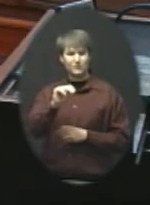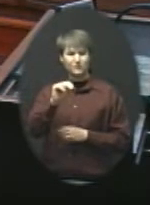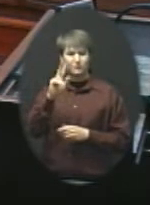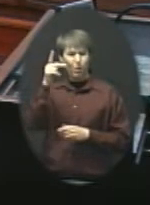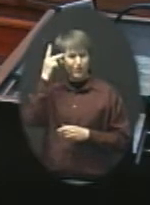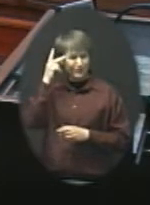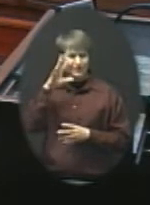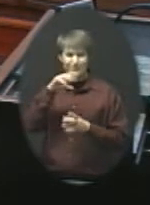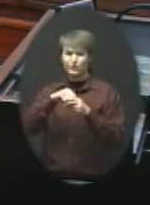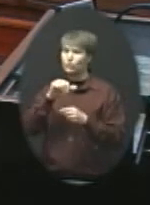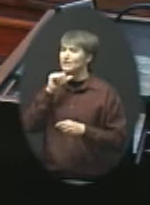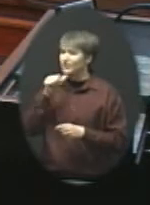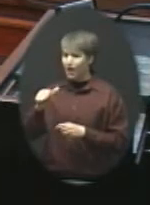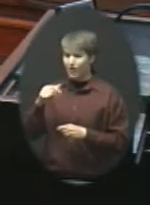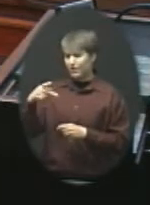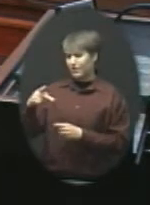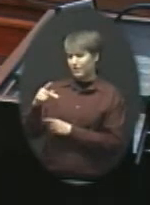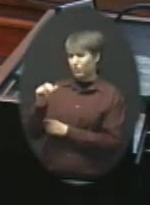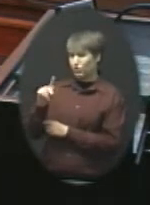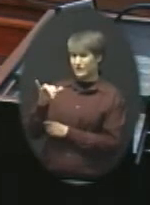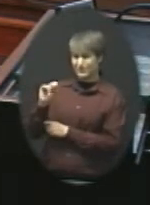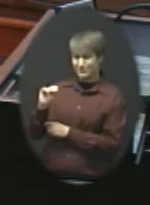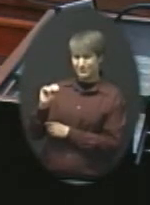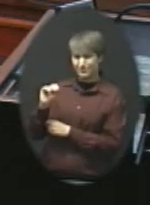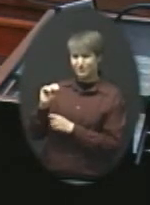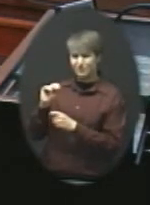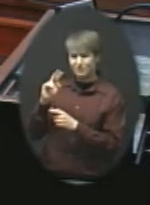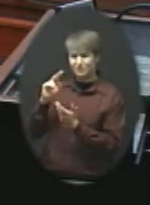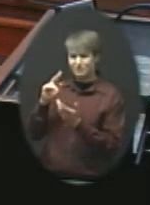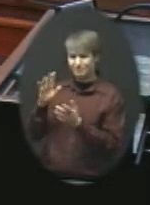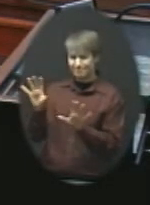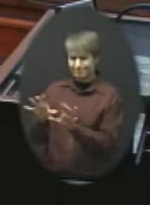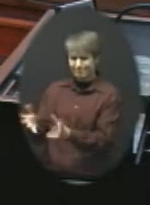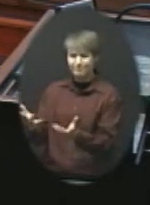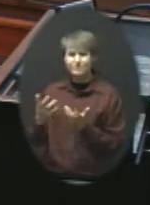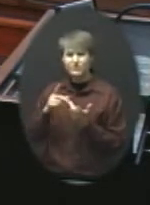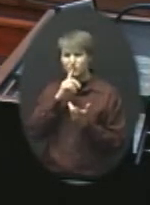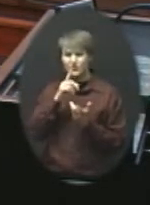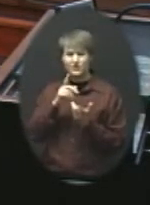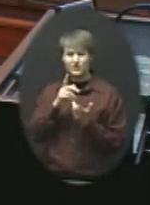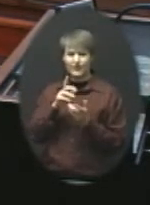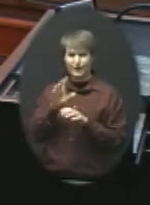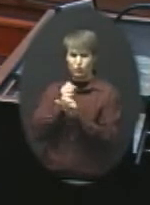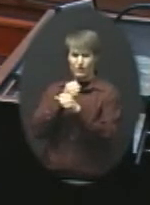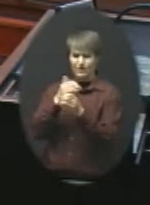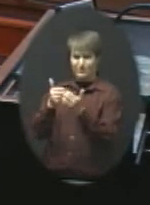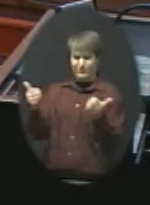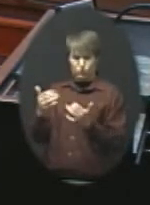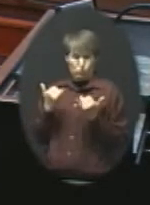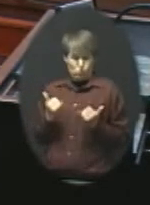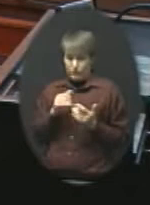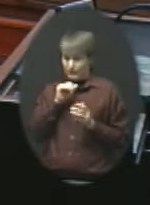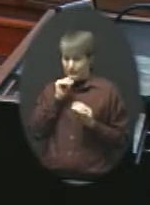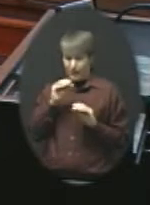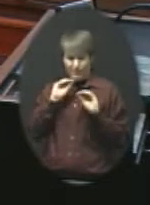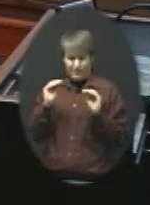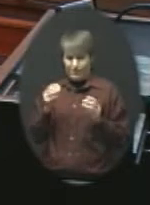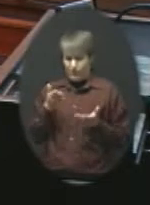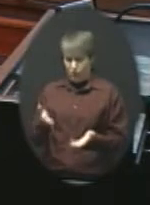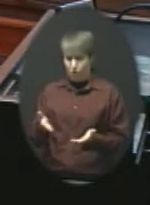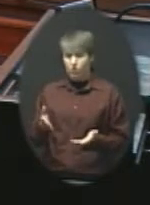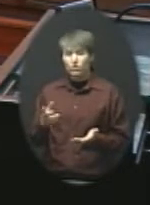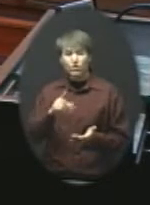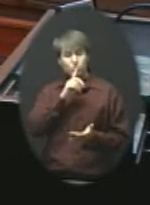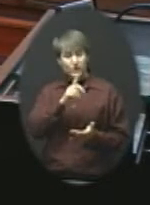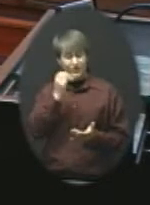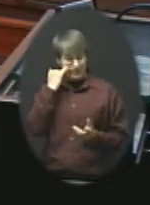election process, which creates division where currently none of that currently exists. And so,